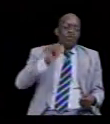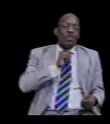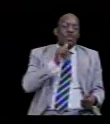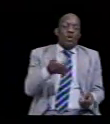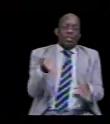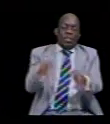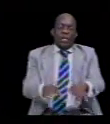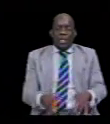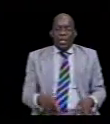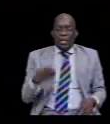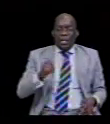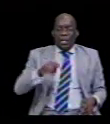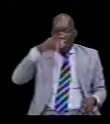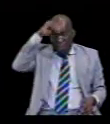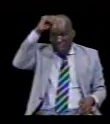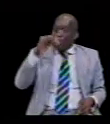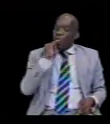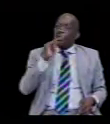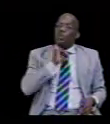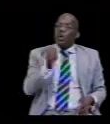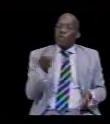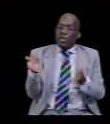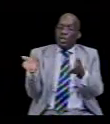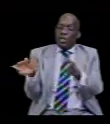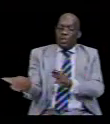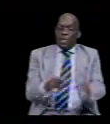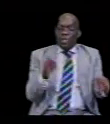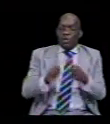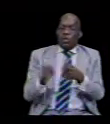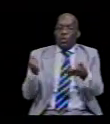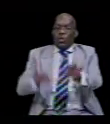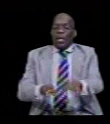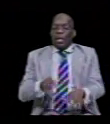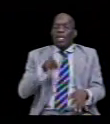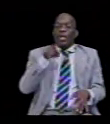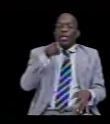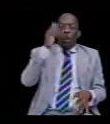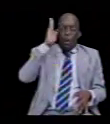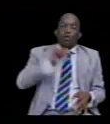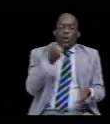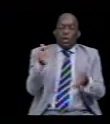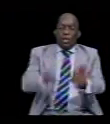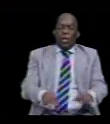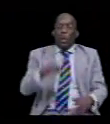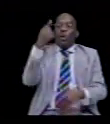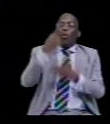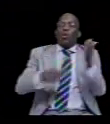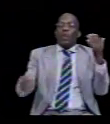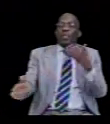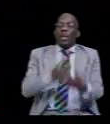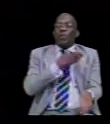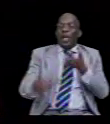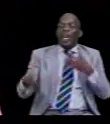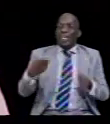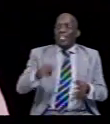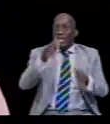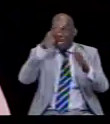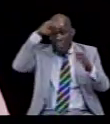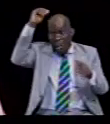The man is not ready to die. He will not die. Whatever the man refuses will not